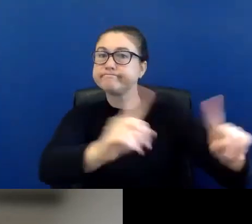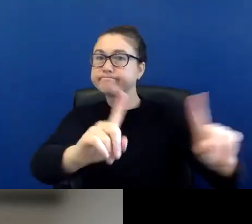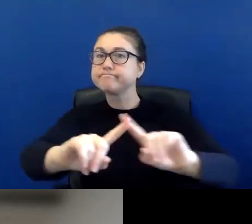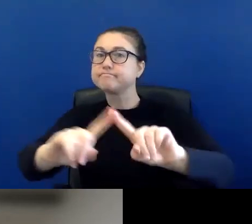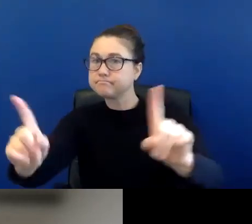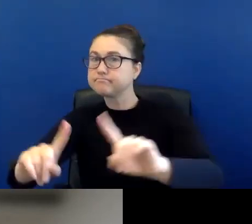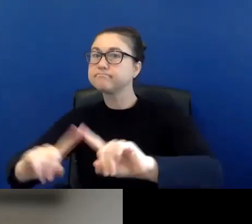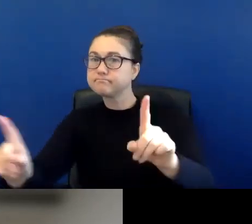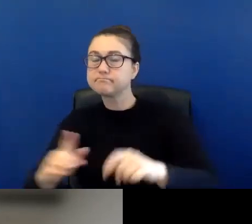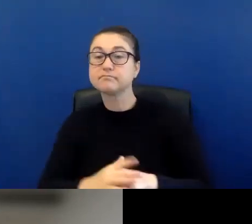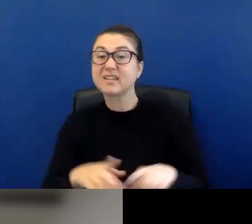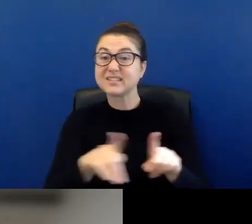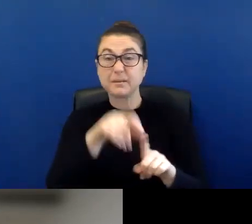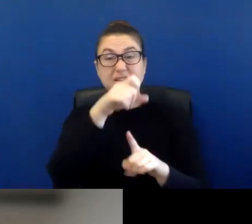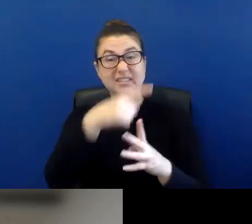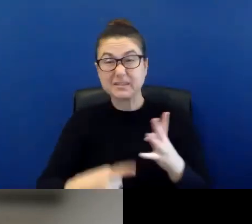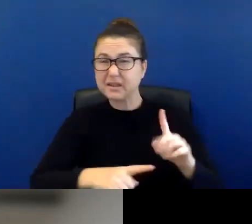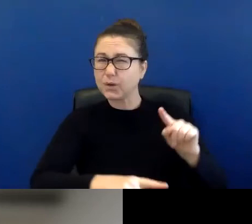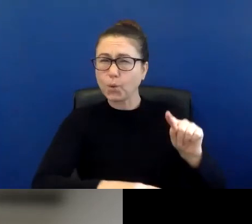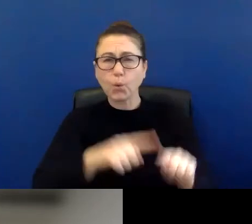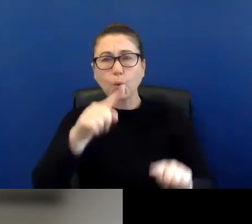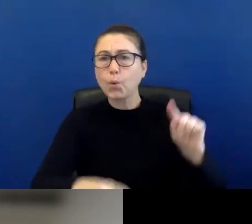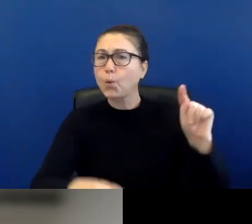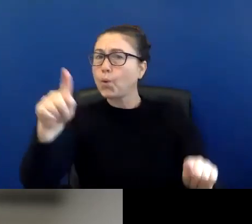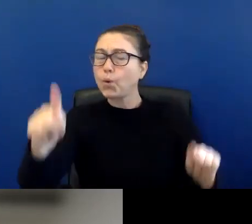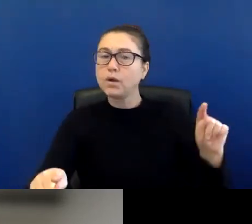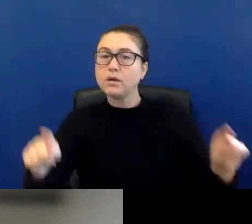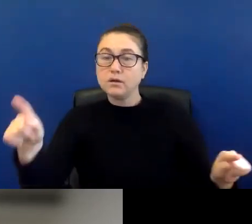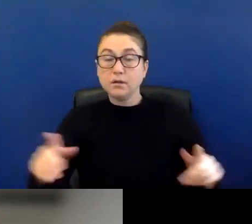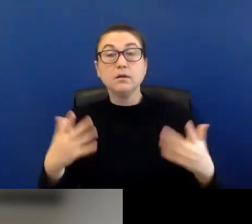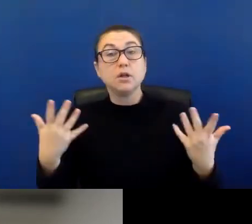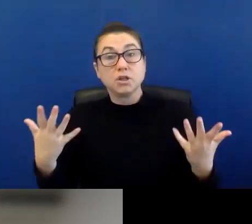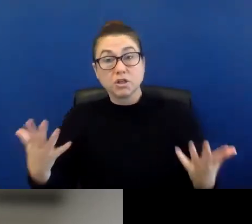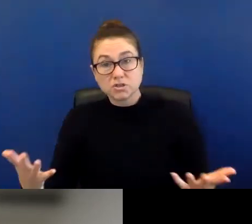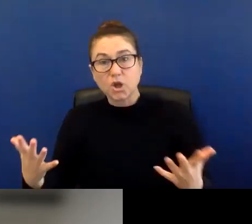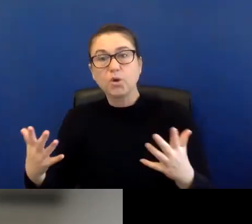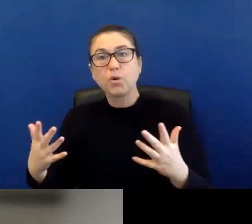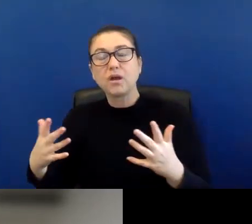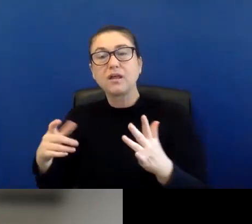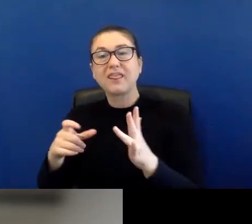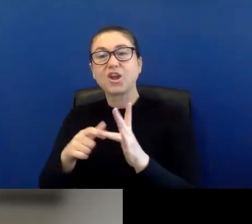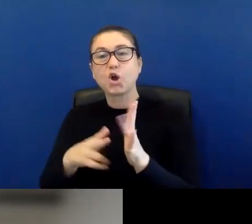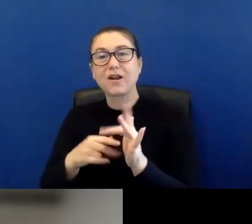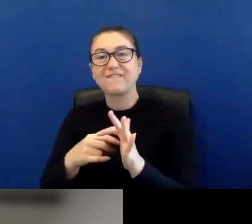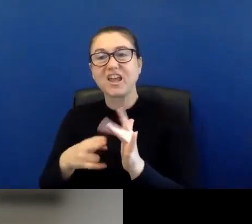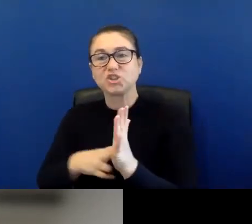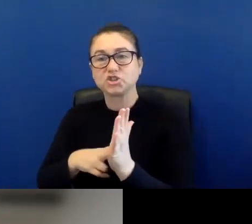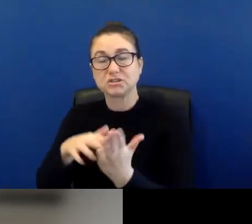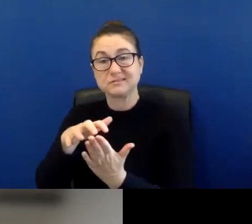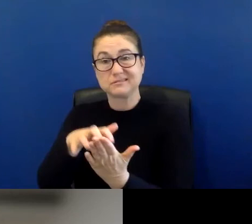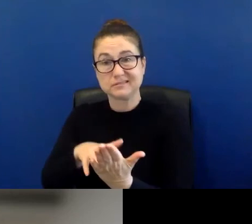is diverse. And to deal with this, the convention seeks to embrace a model